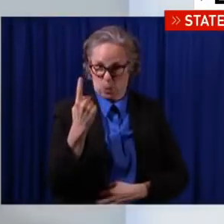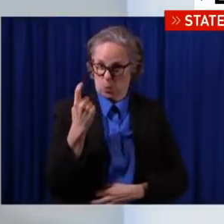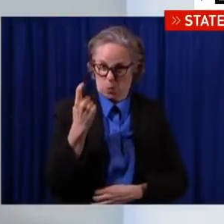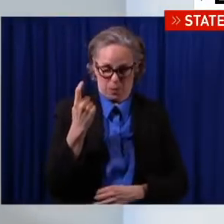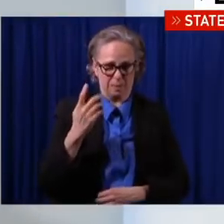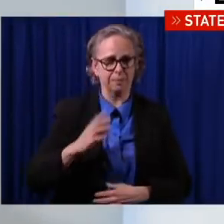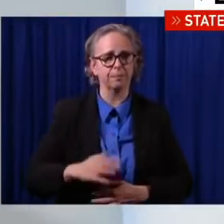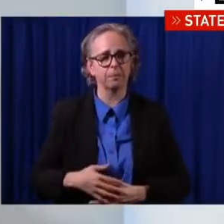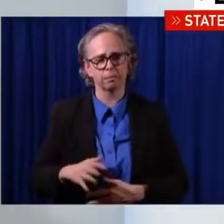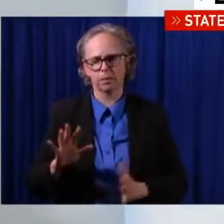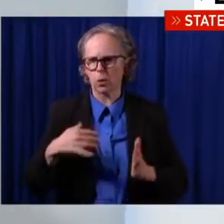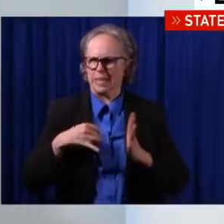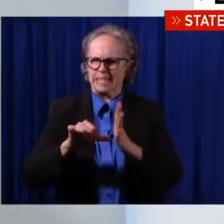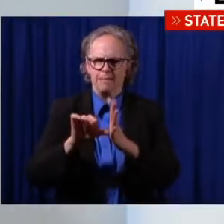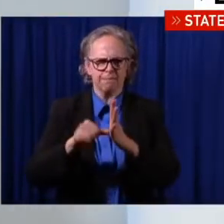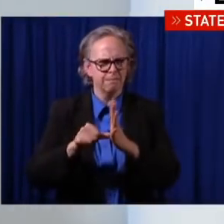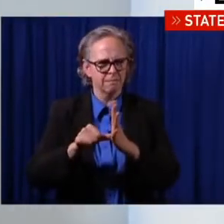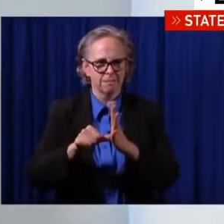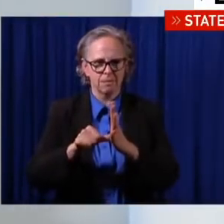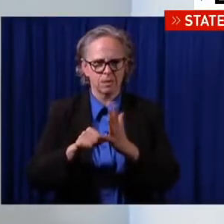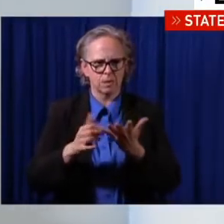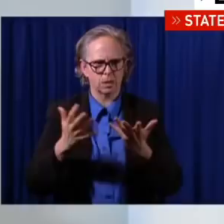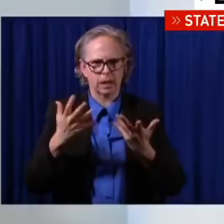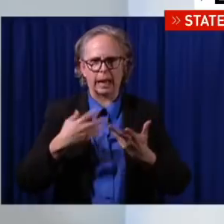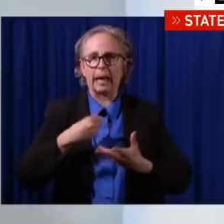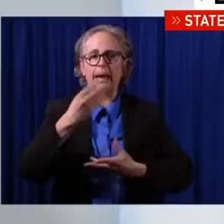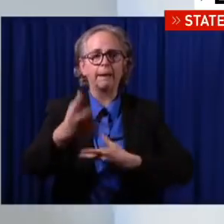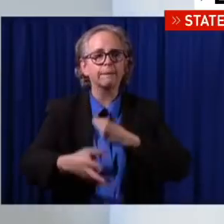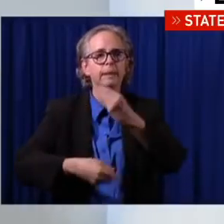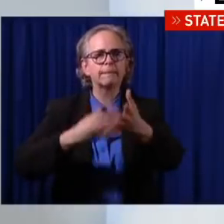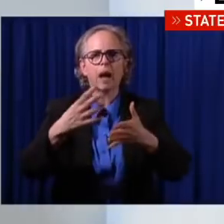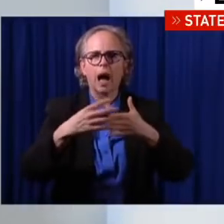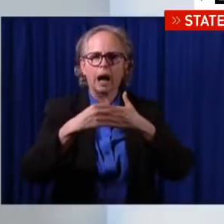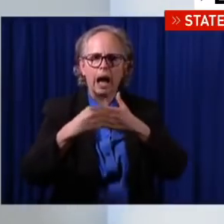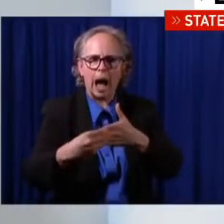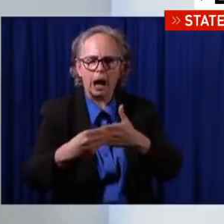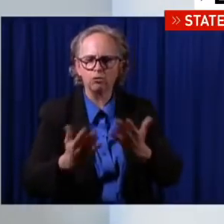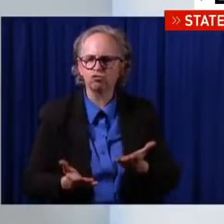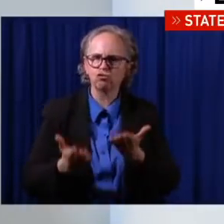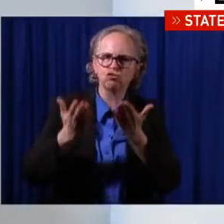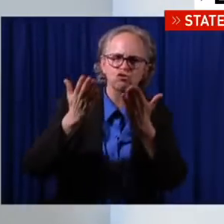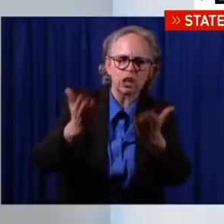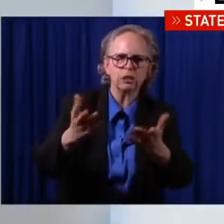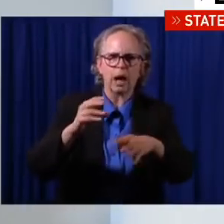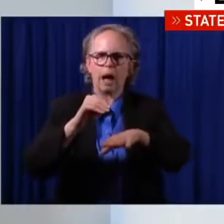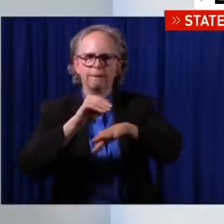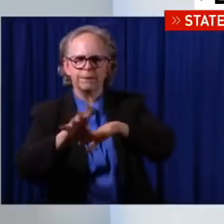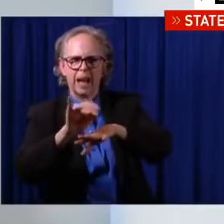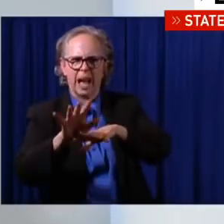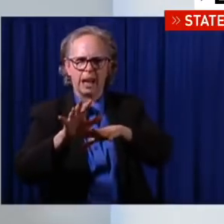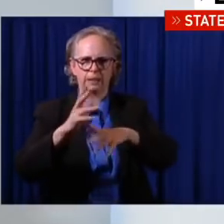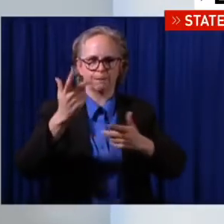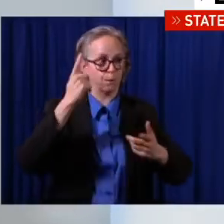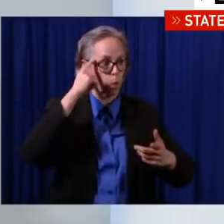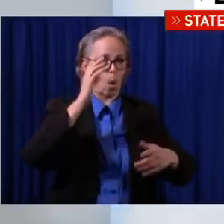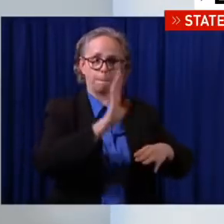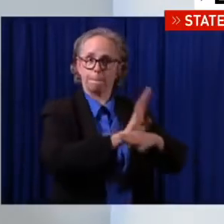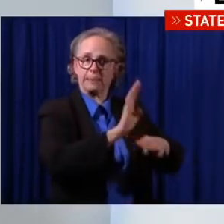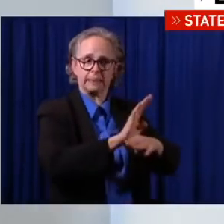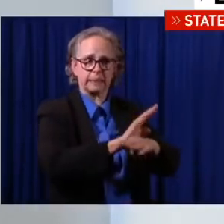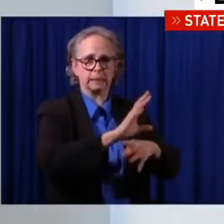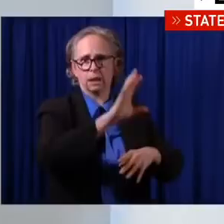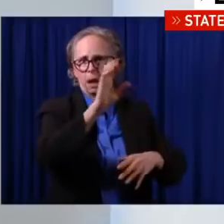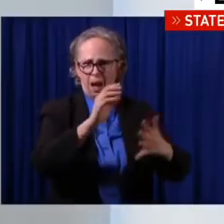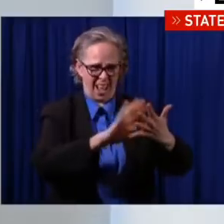best possible guidance we can to employers and people on what they can do to prevent the spread, whether that is